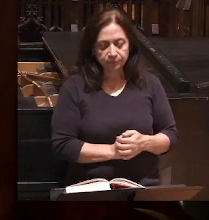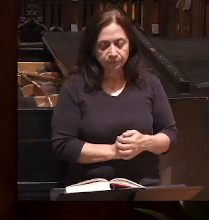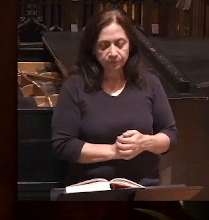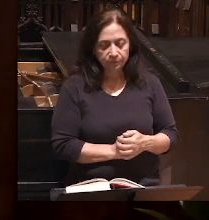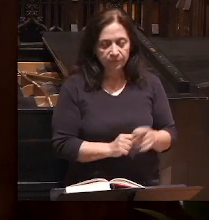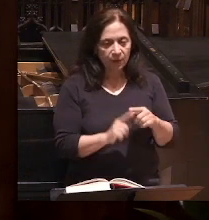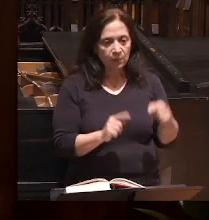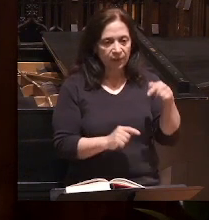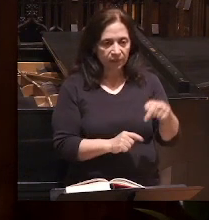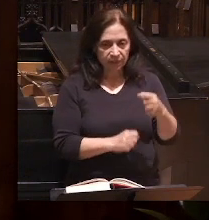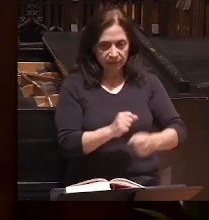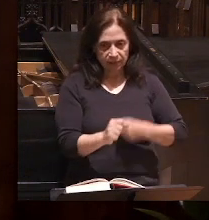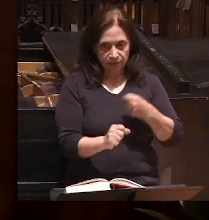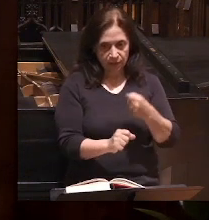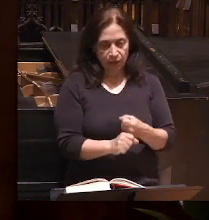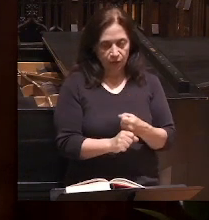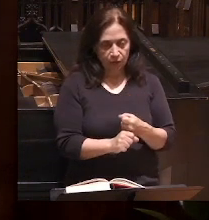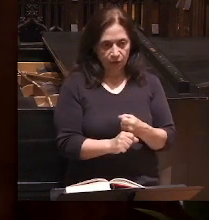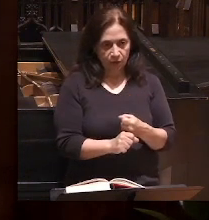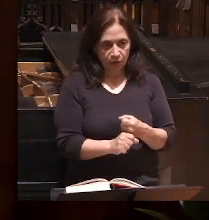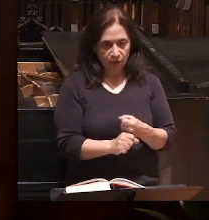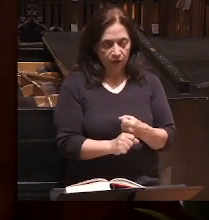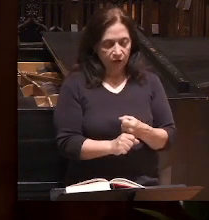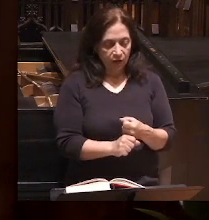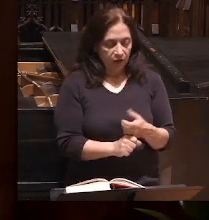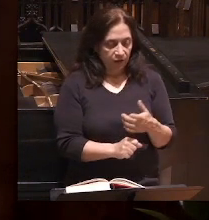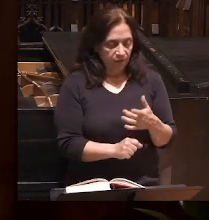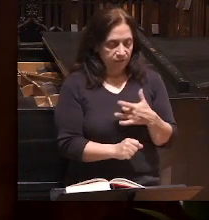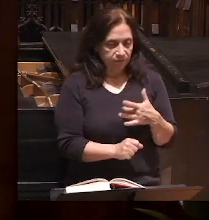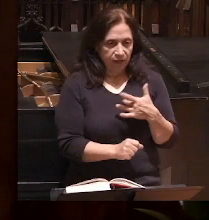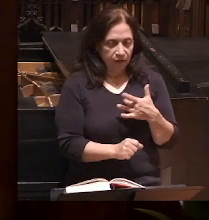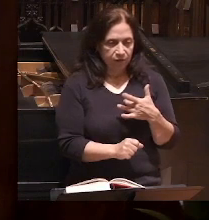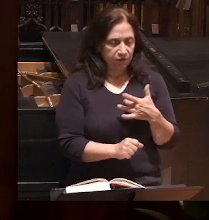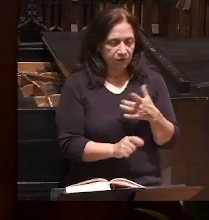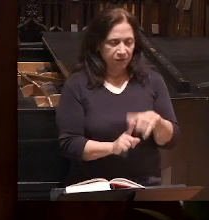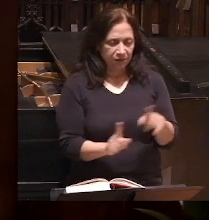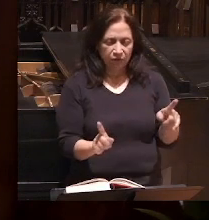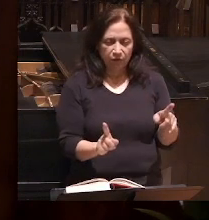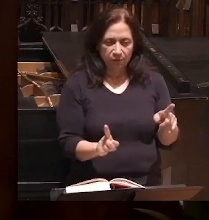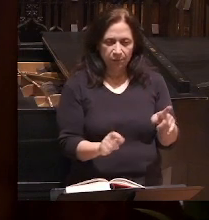But this year, it has landed so differently.